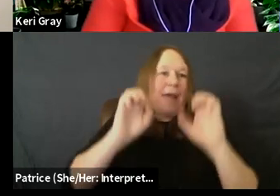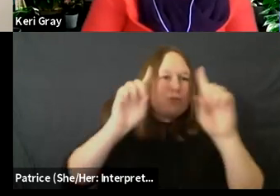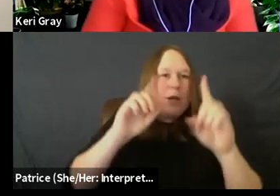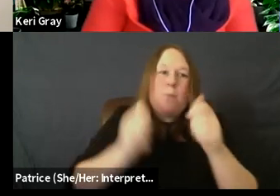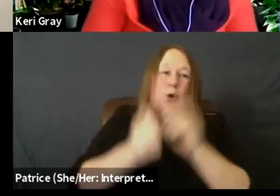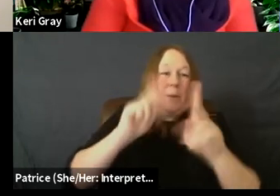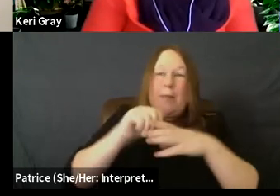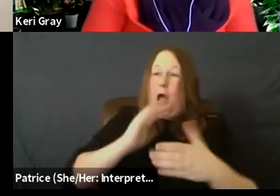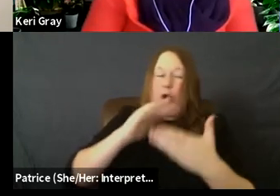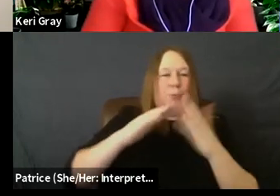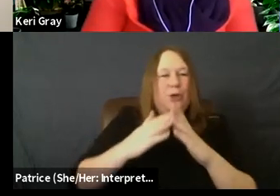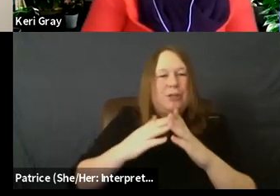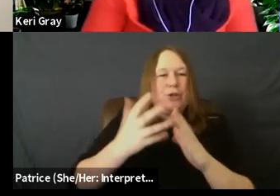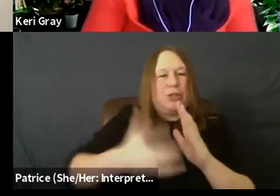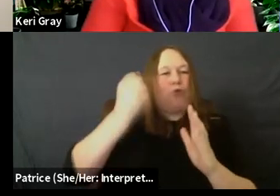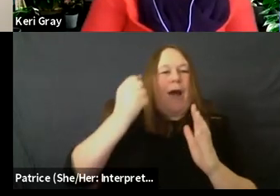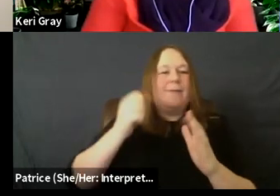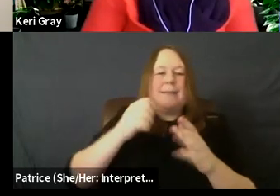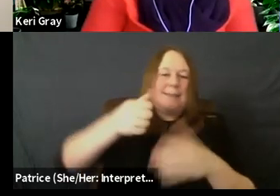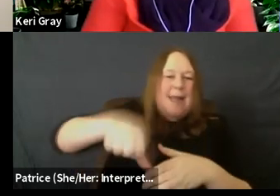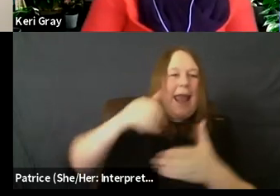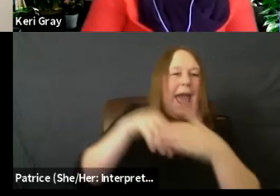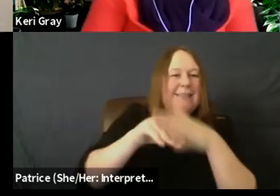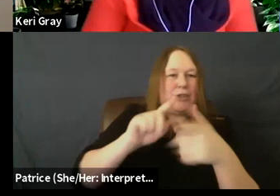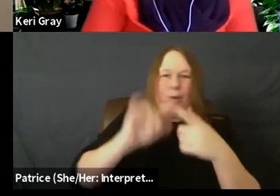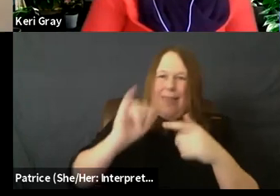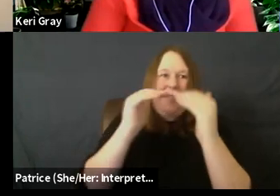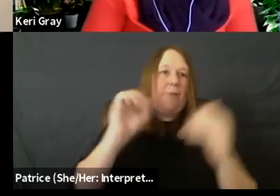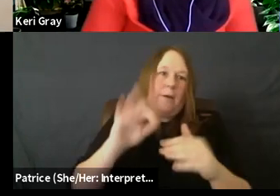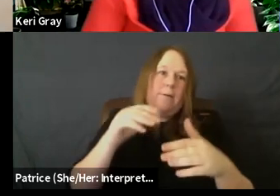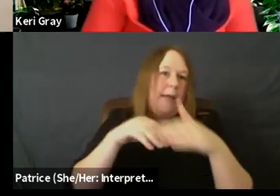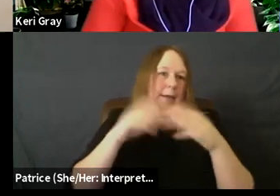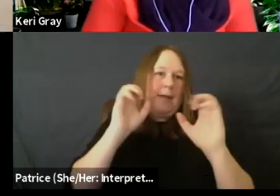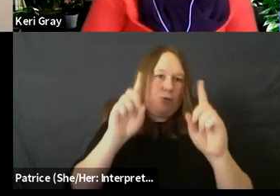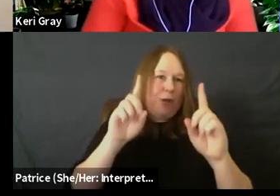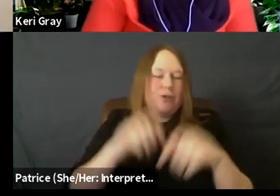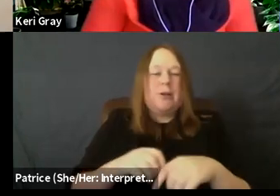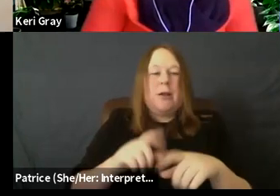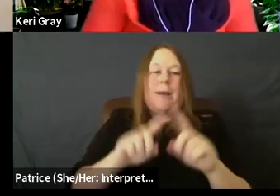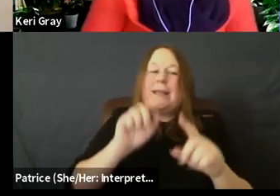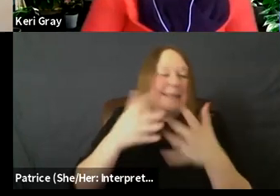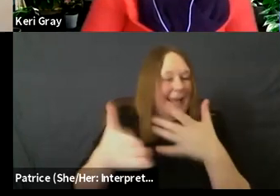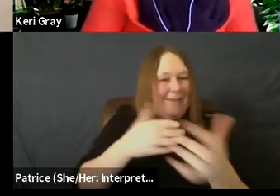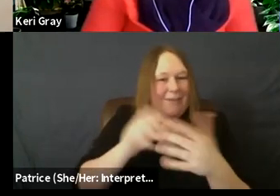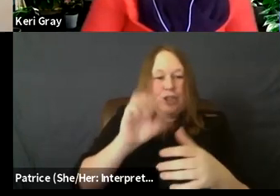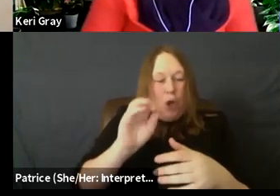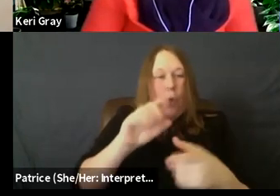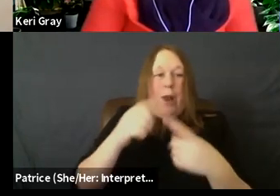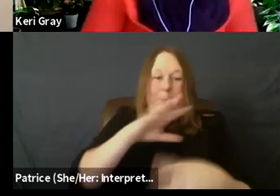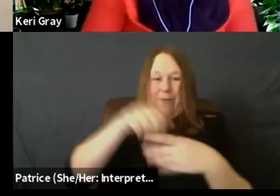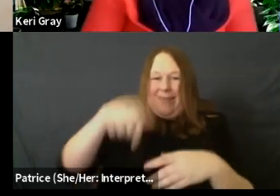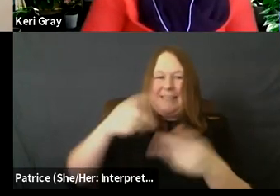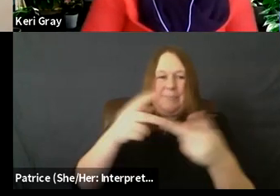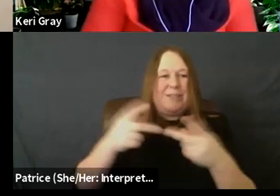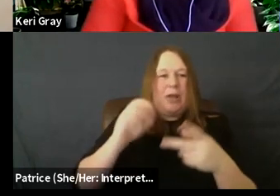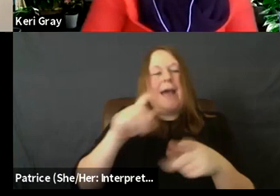our communities are deprived of and denied access to that level of education. But even so, when I am in this position as